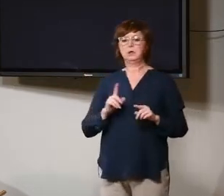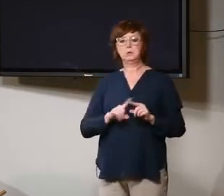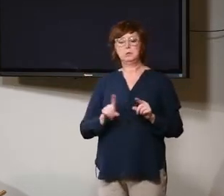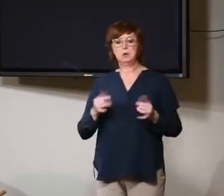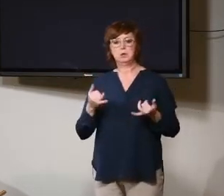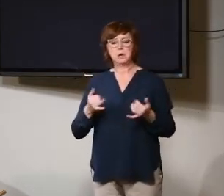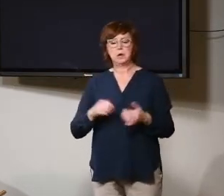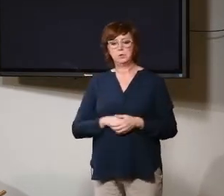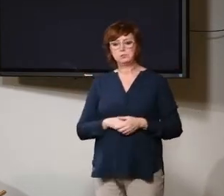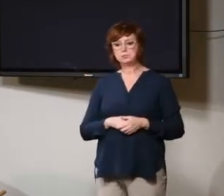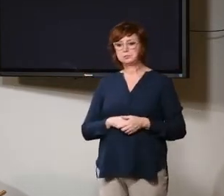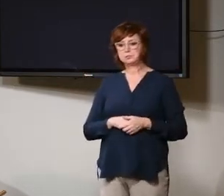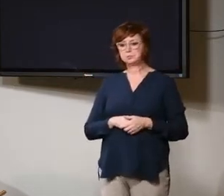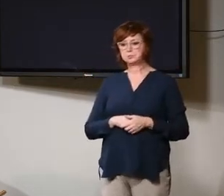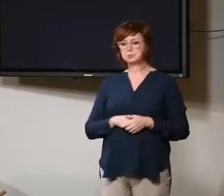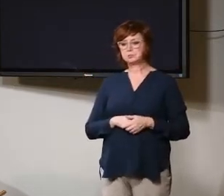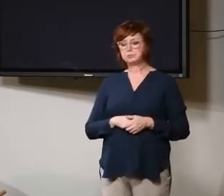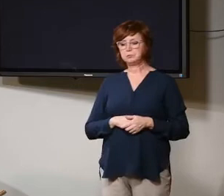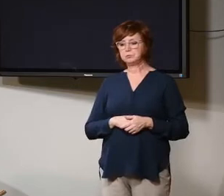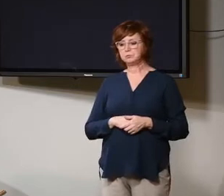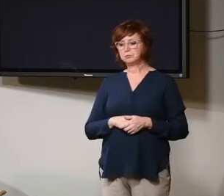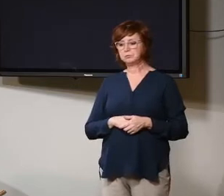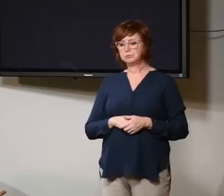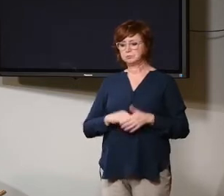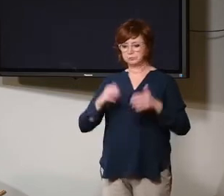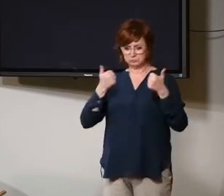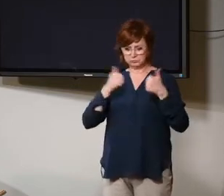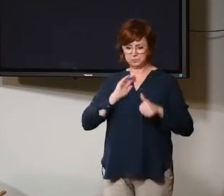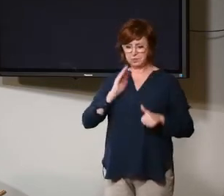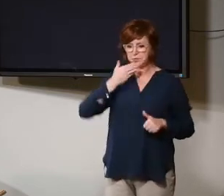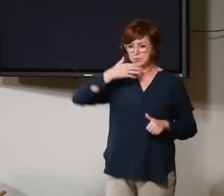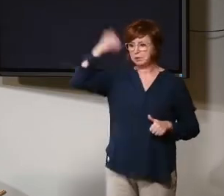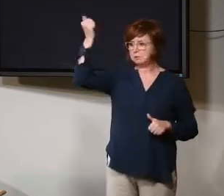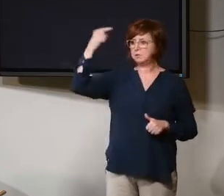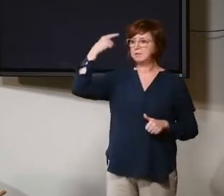to make every